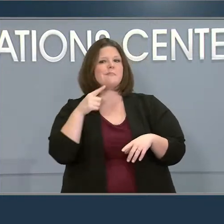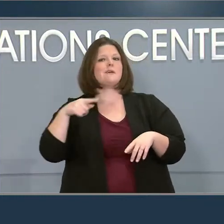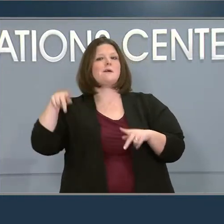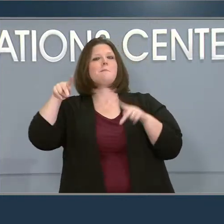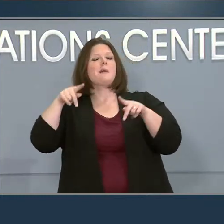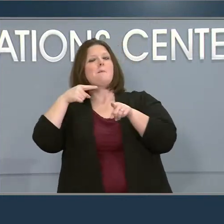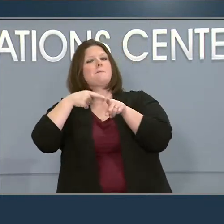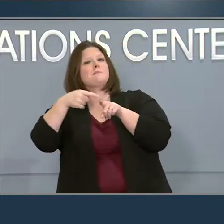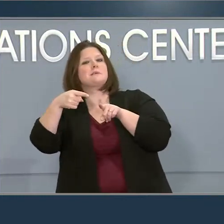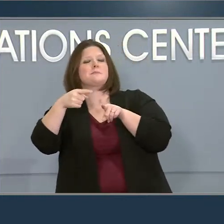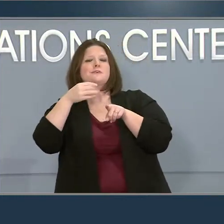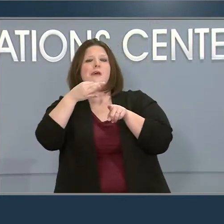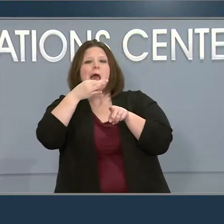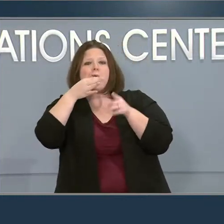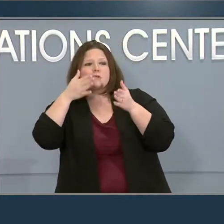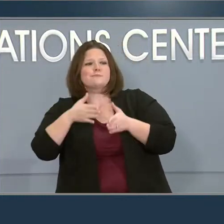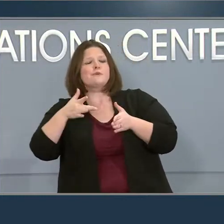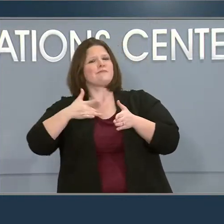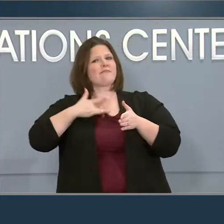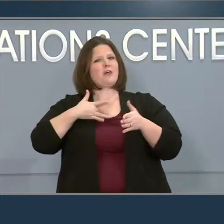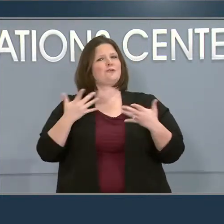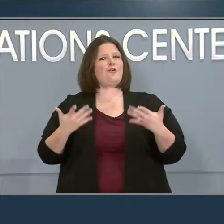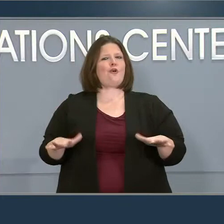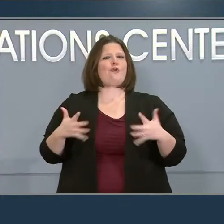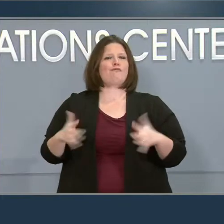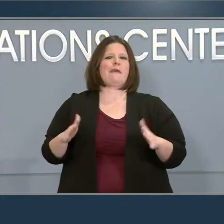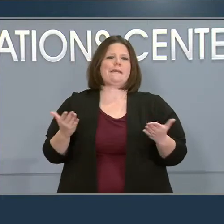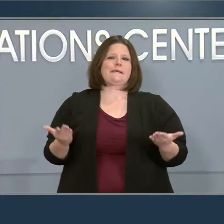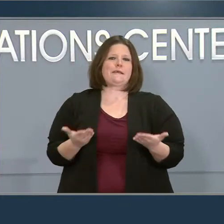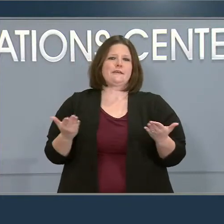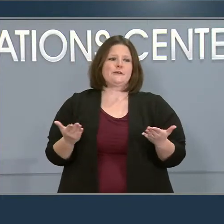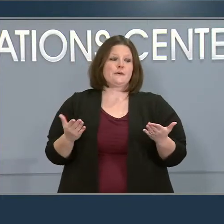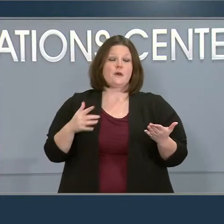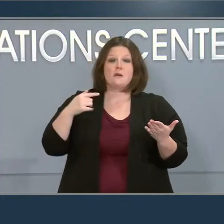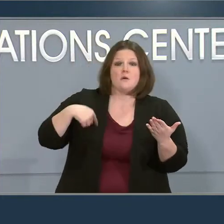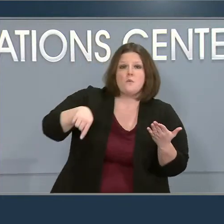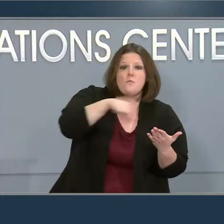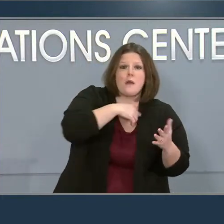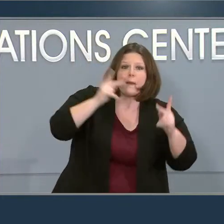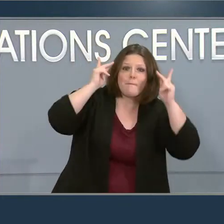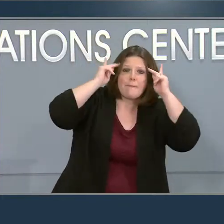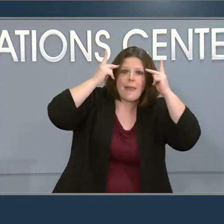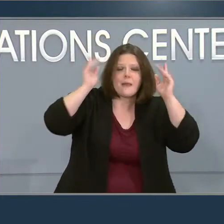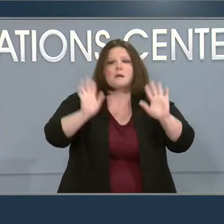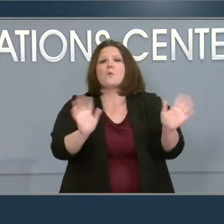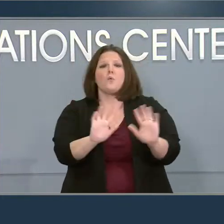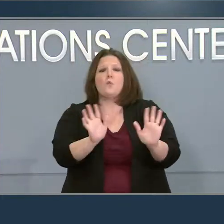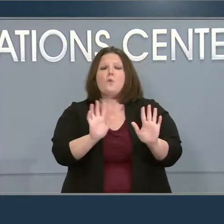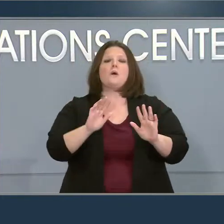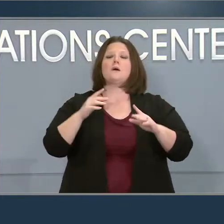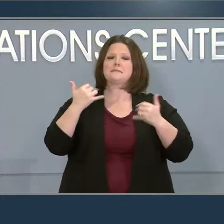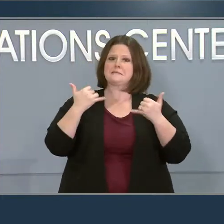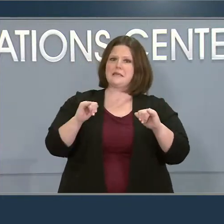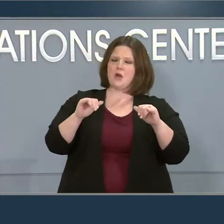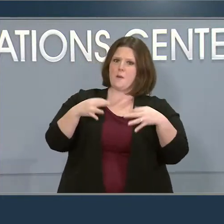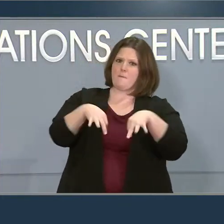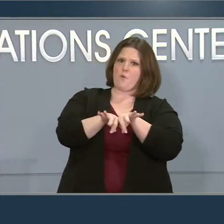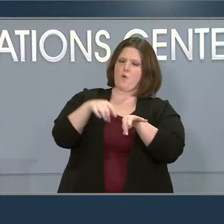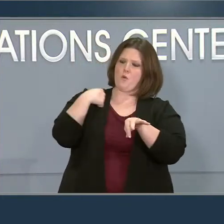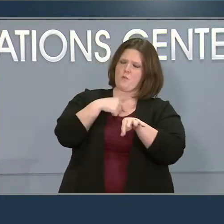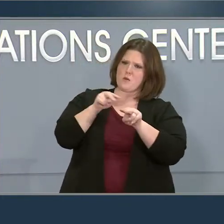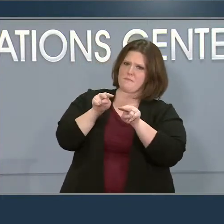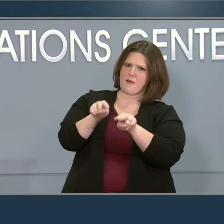Now, while there's no need for alarm, we do need to continue to closely monitor the science and data on this new